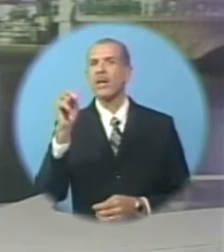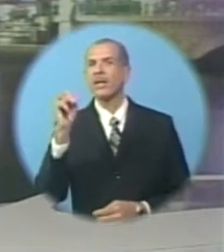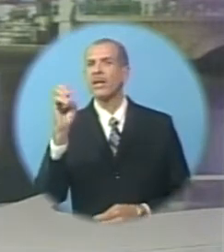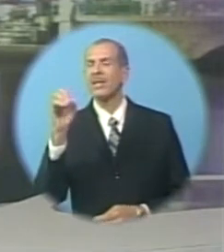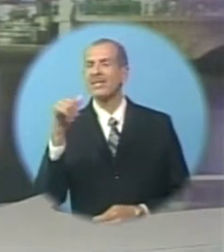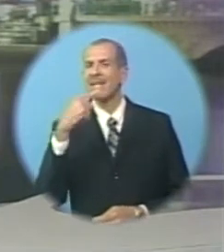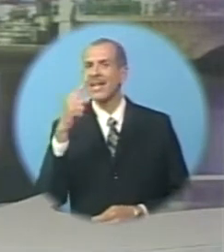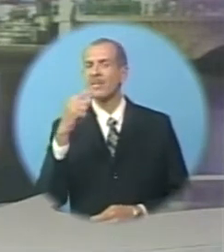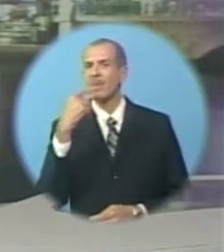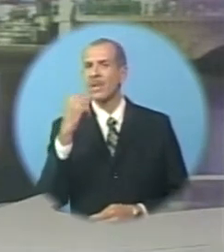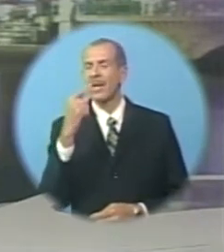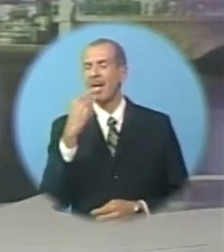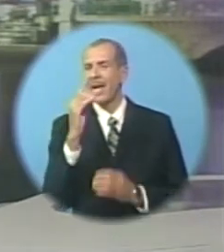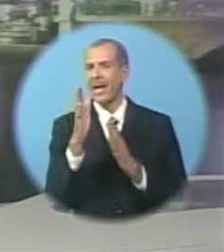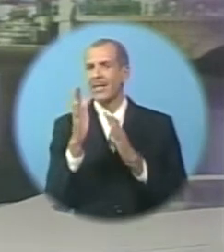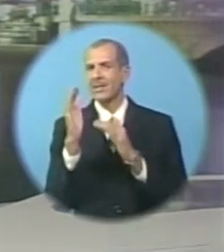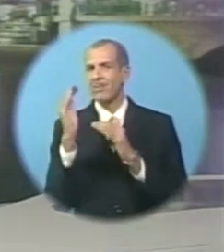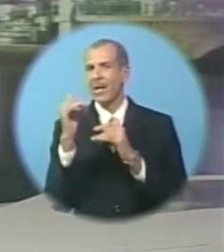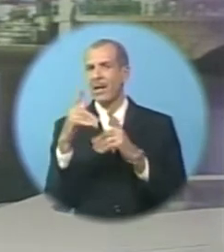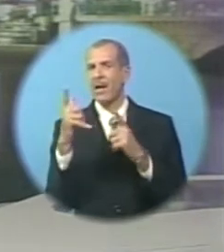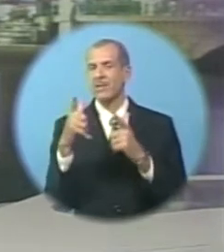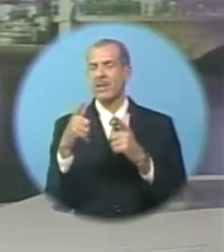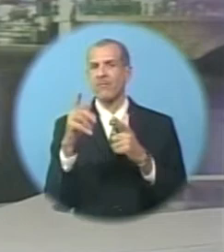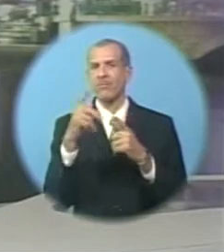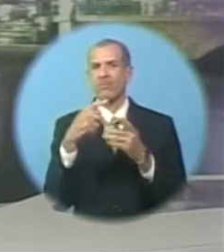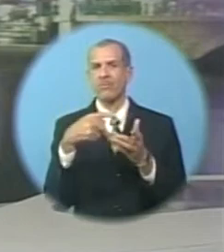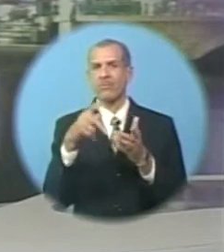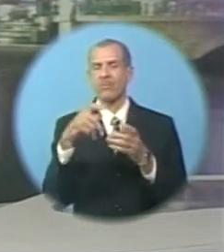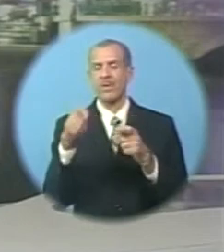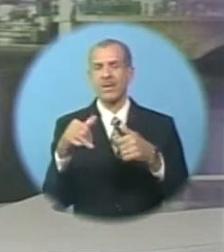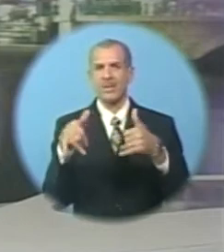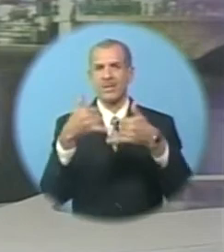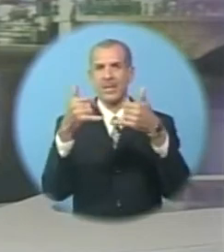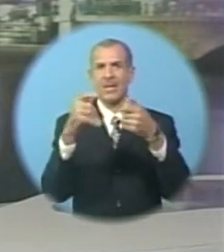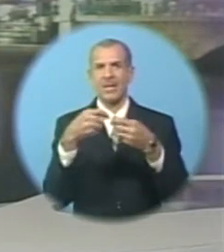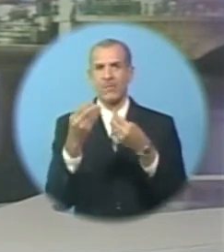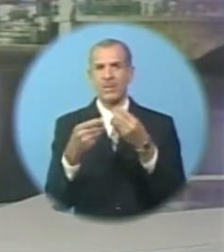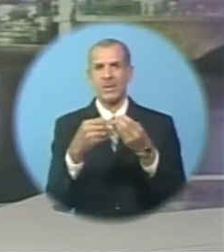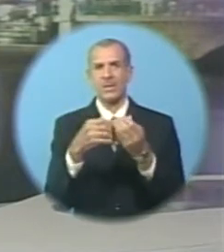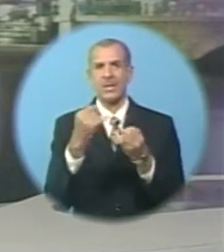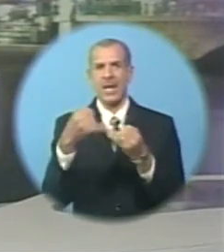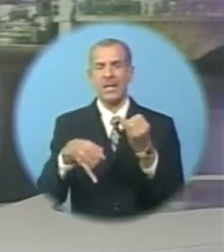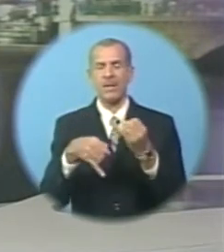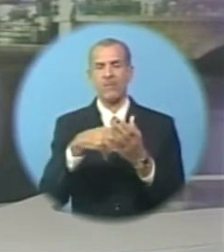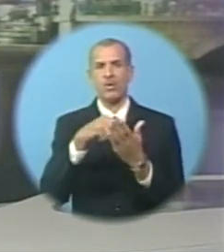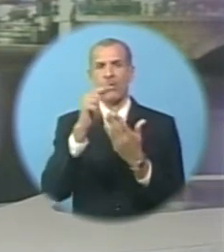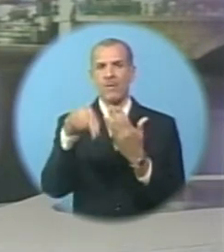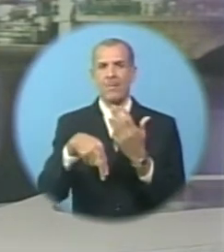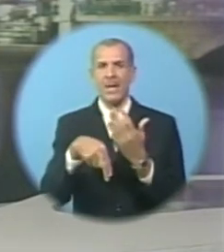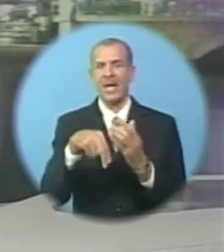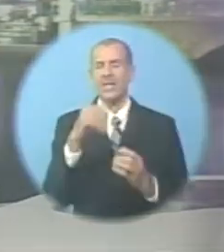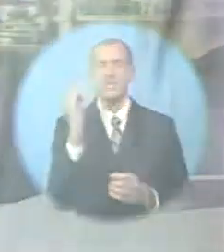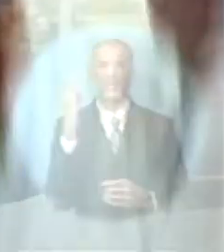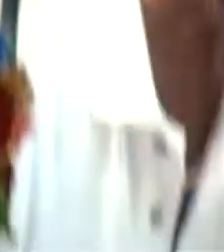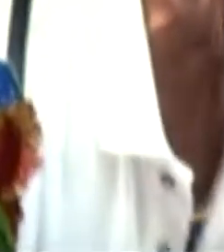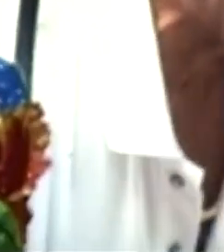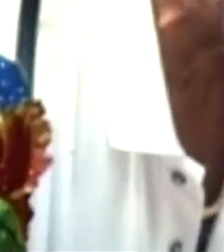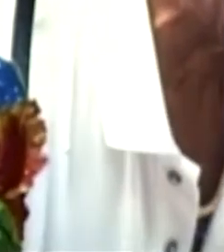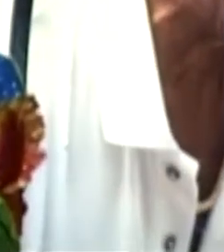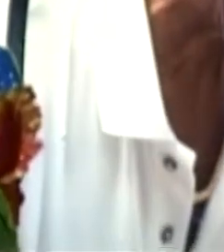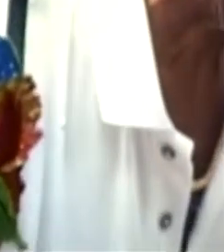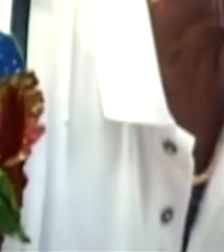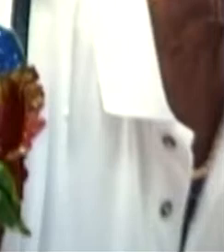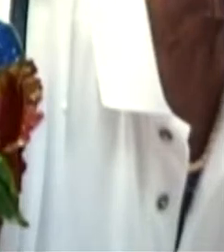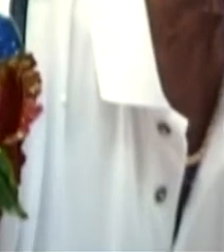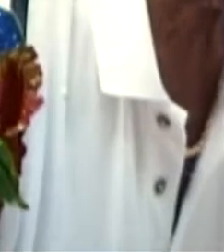can look out for lots of prizes and giveaways until the end of November. And Mr. Looney was speaking as Digicel became the latest company to